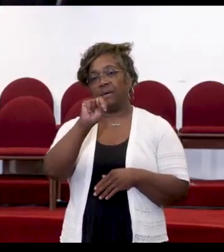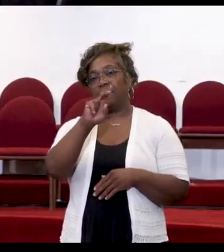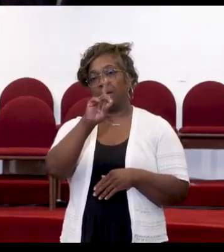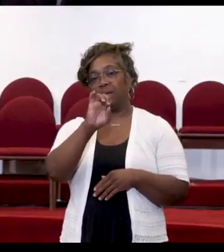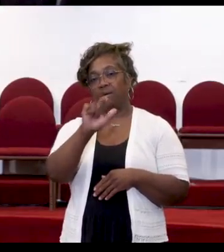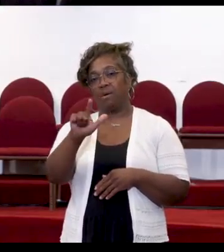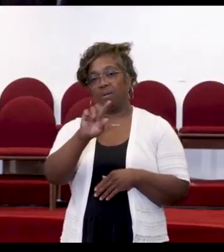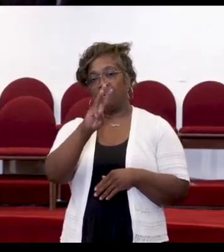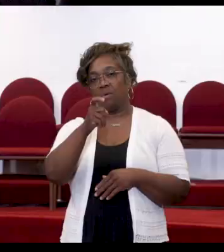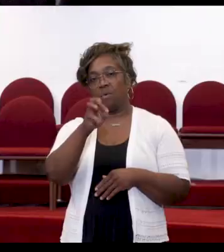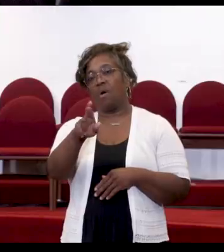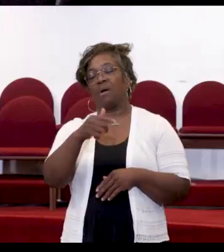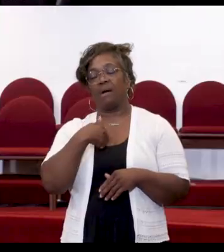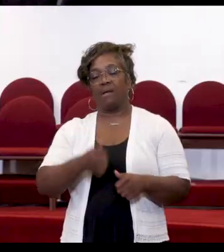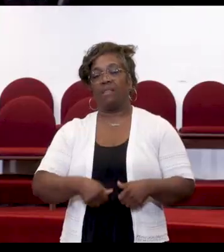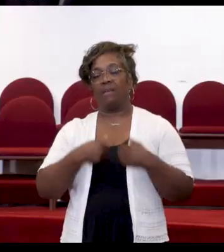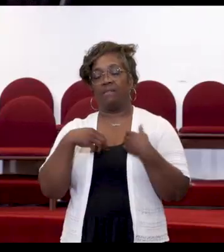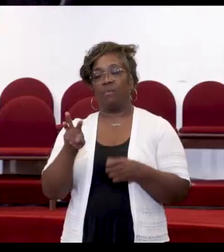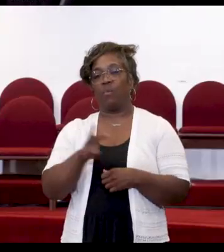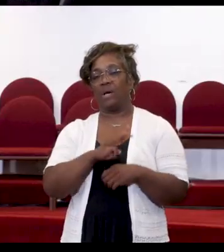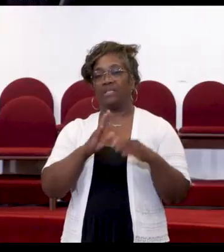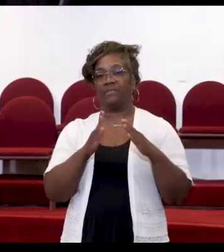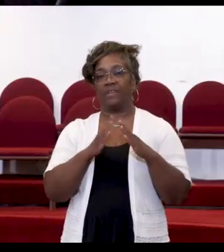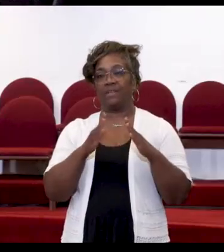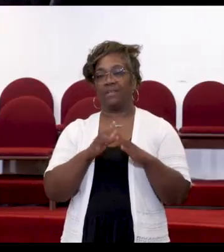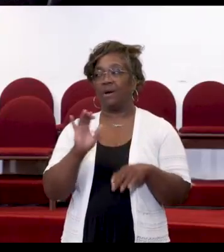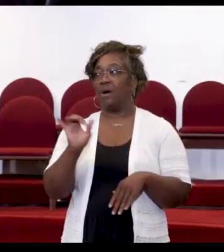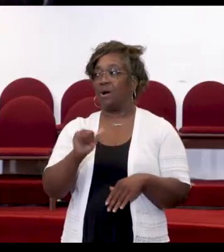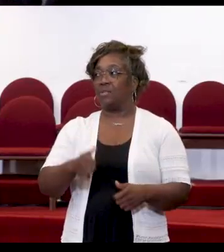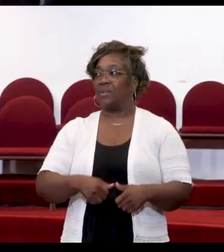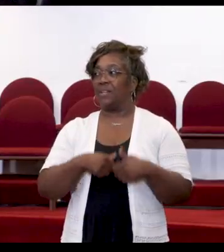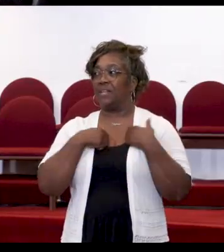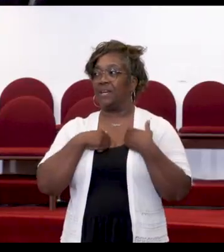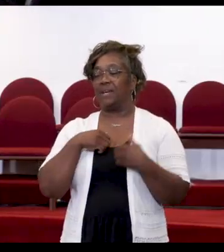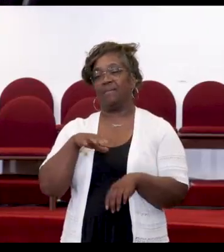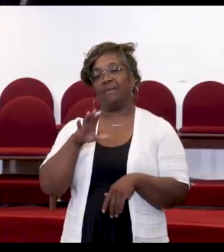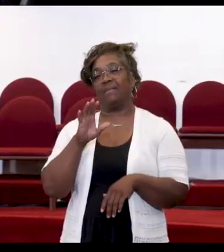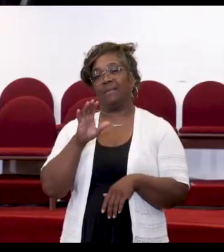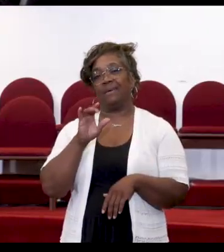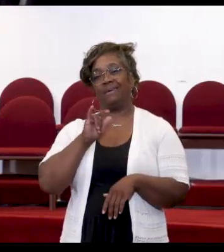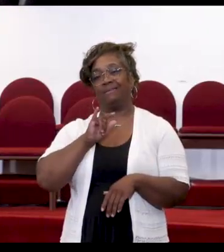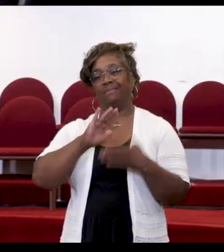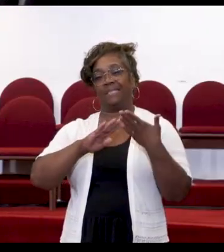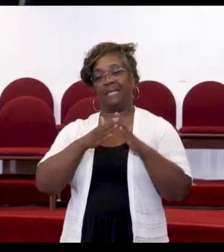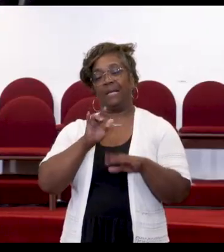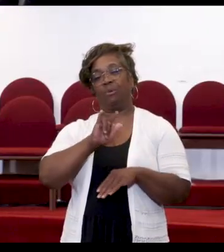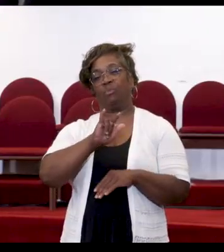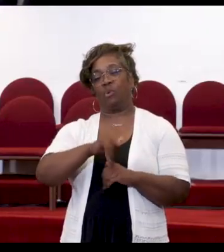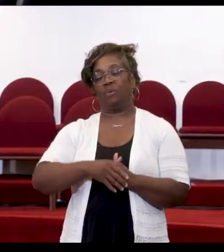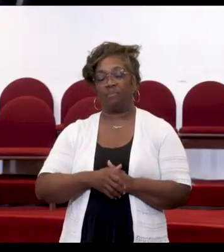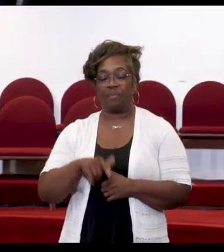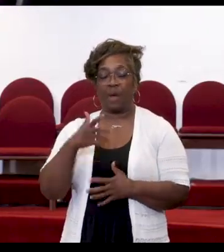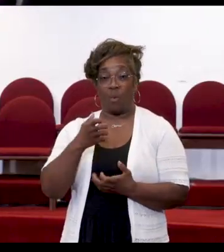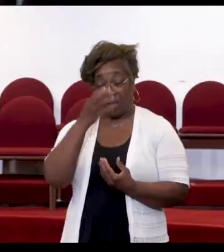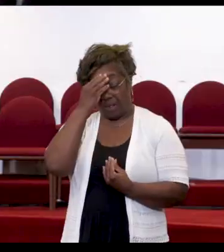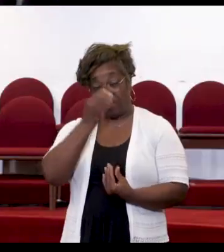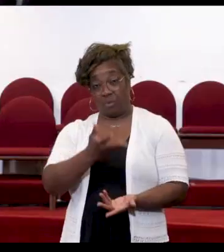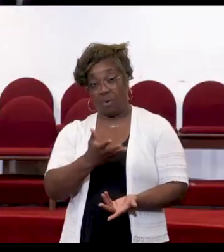have residency at the Coleman A. Young International Airport, as you are familiar with. But I do want to let you know that we are